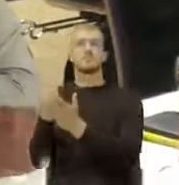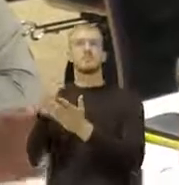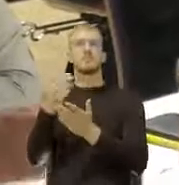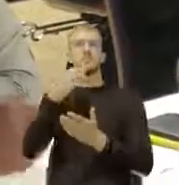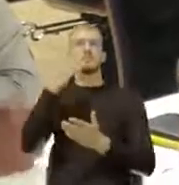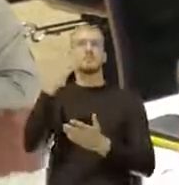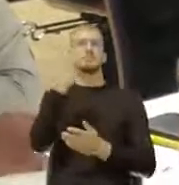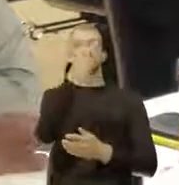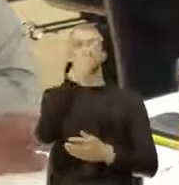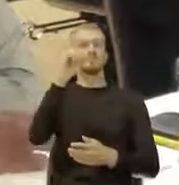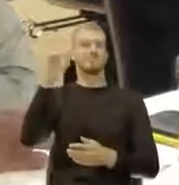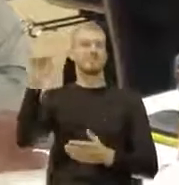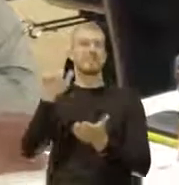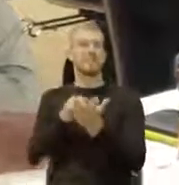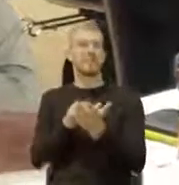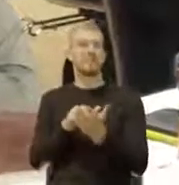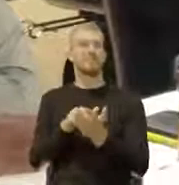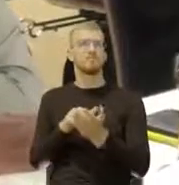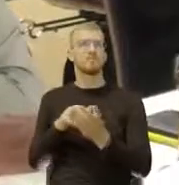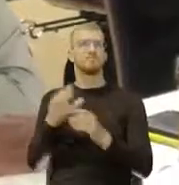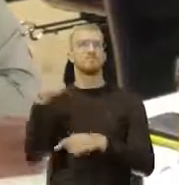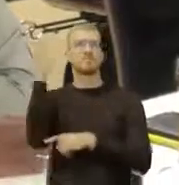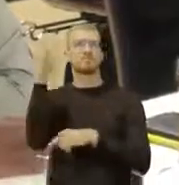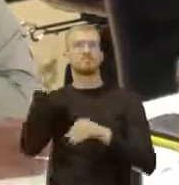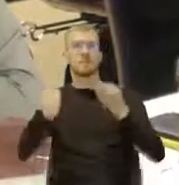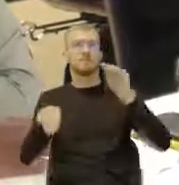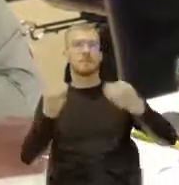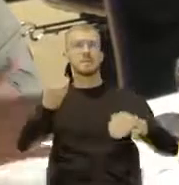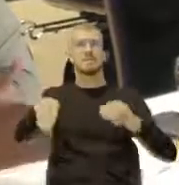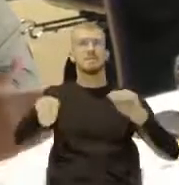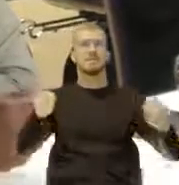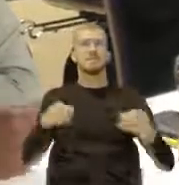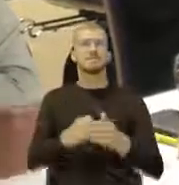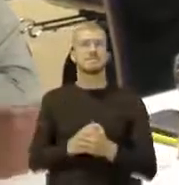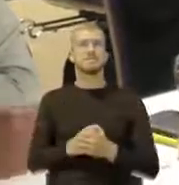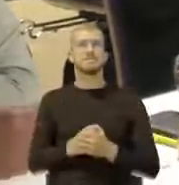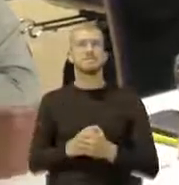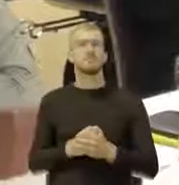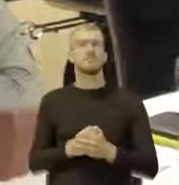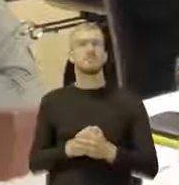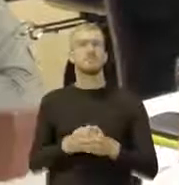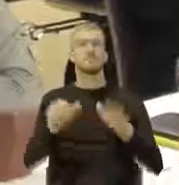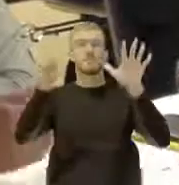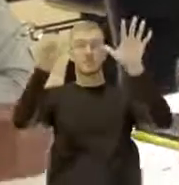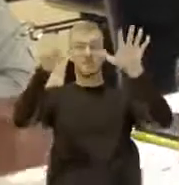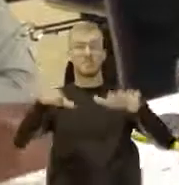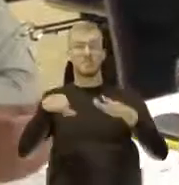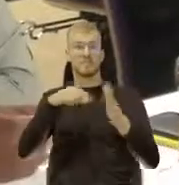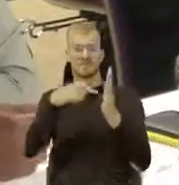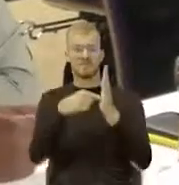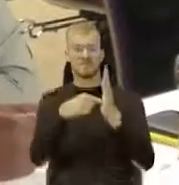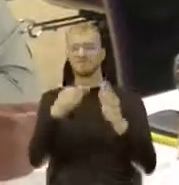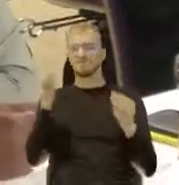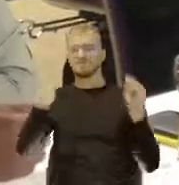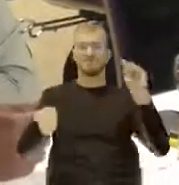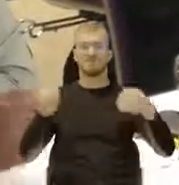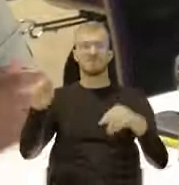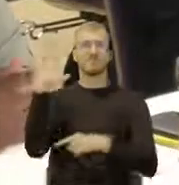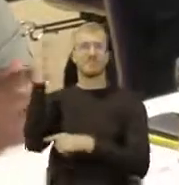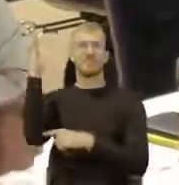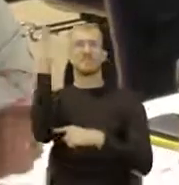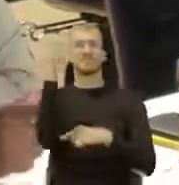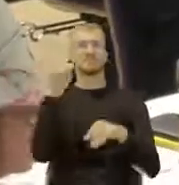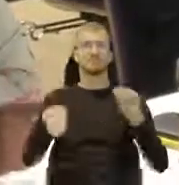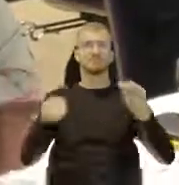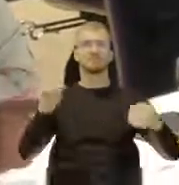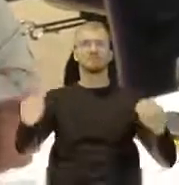that into. Again, we're looking at sponsoring a bylaw in the assembly. And if this is gazetted, we want to